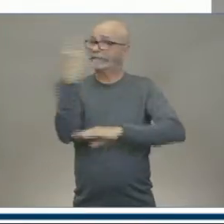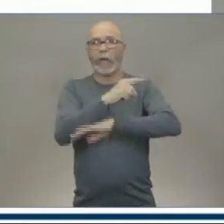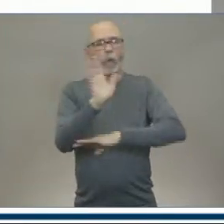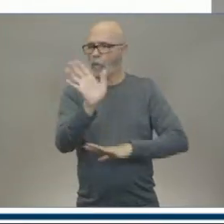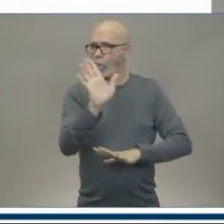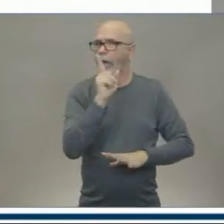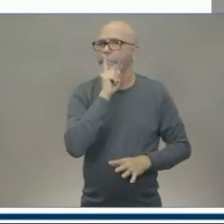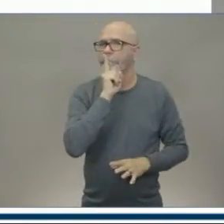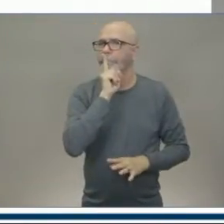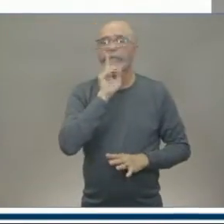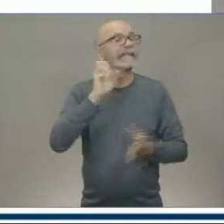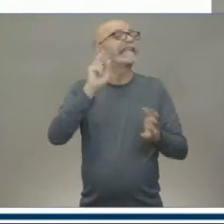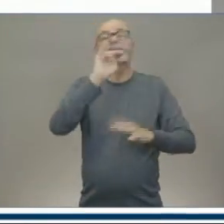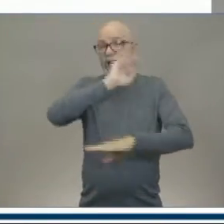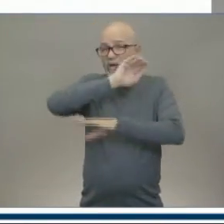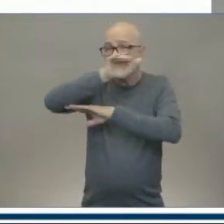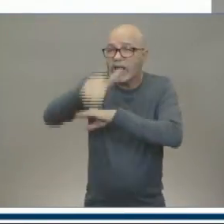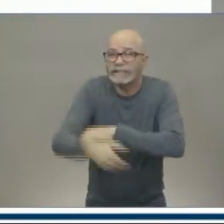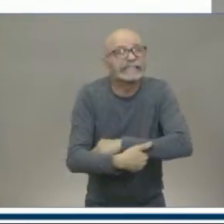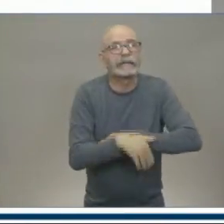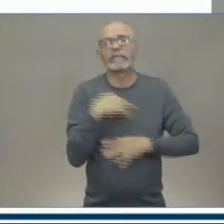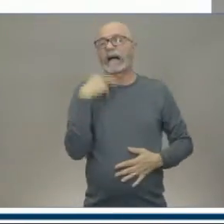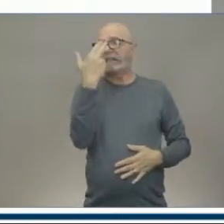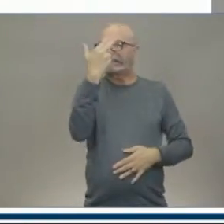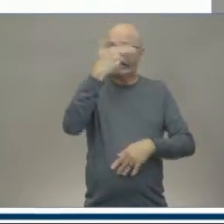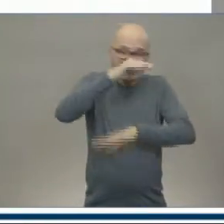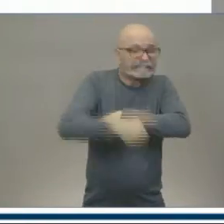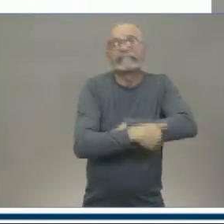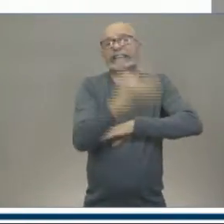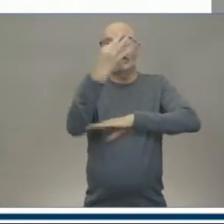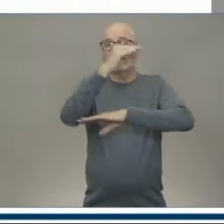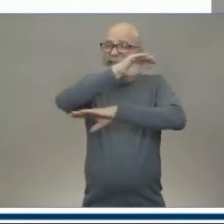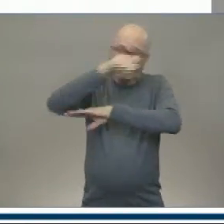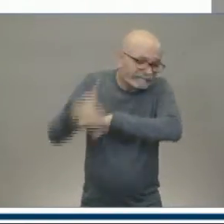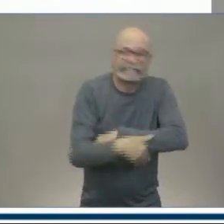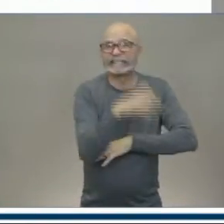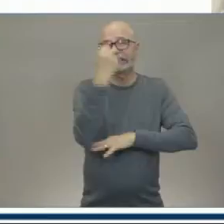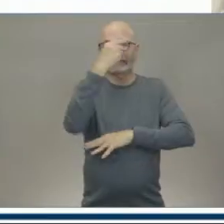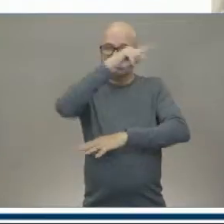Saturday, Sunday, Thursday, Friday, Saturday. So we have that already.